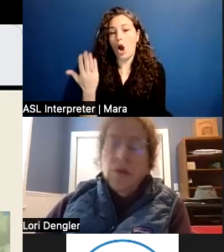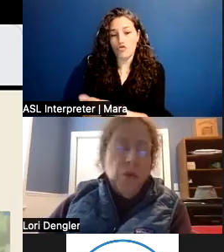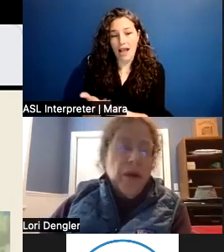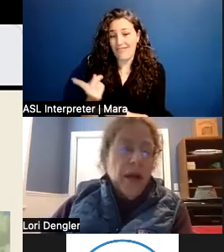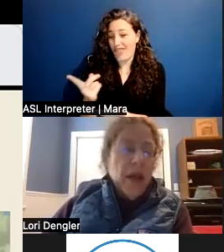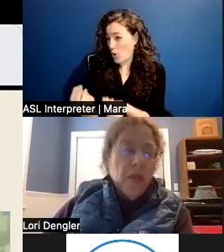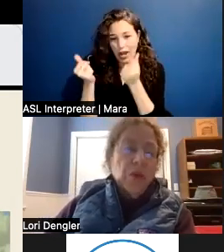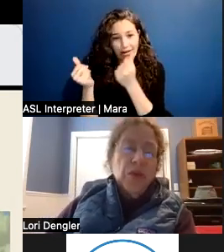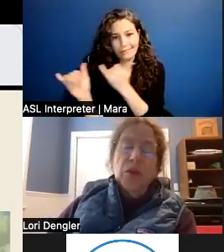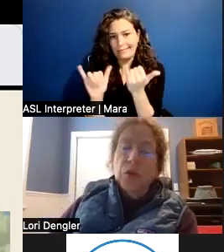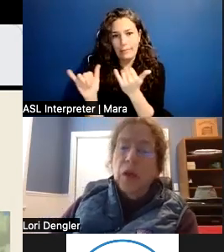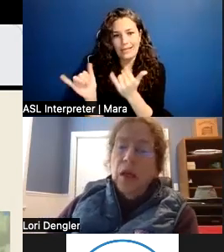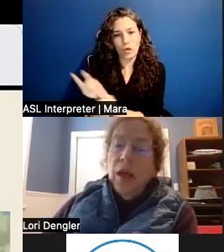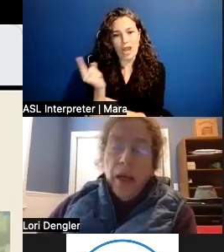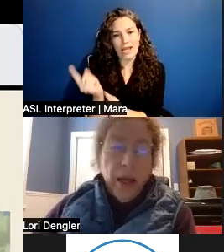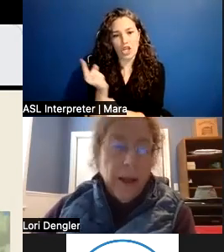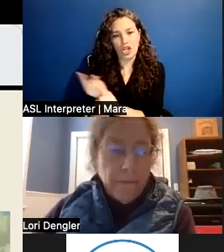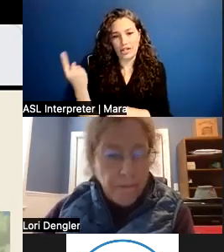Unfortunately, they were not able to